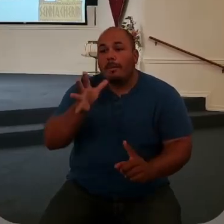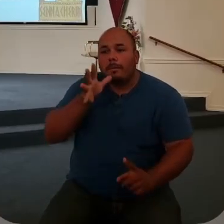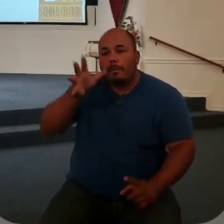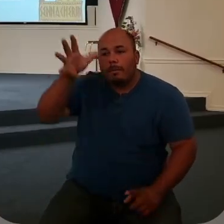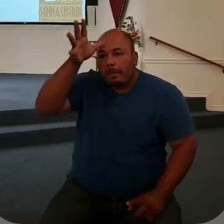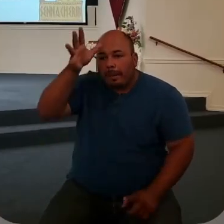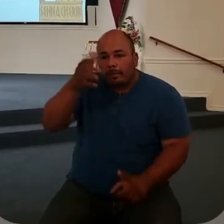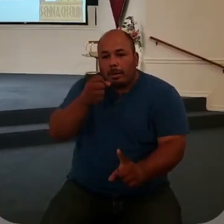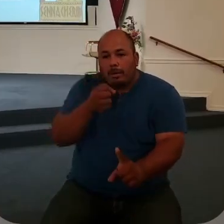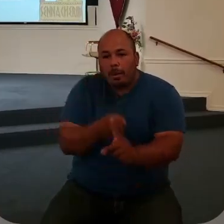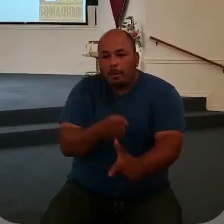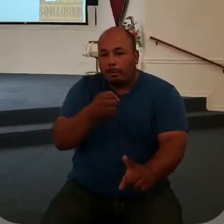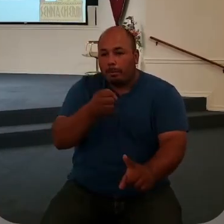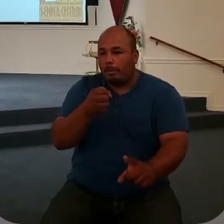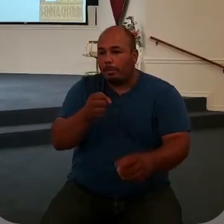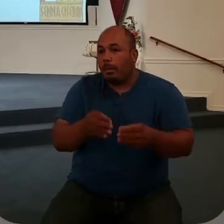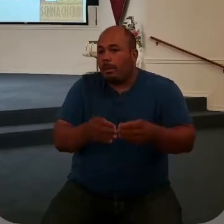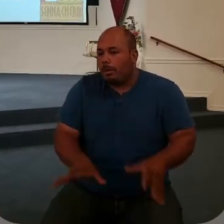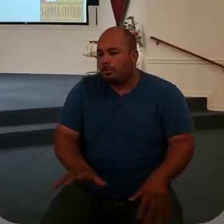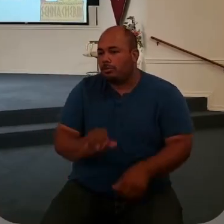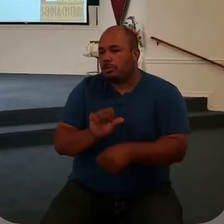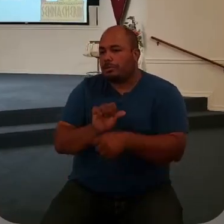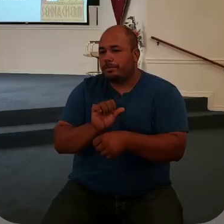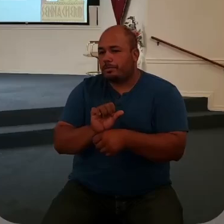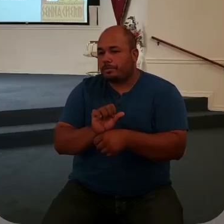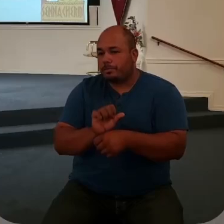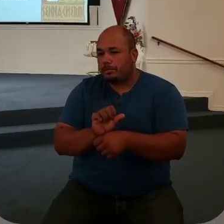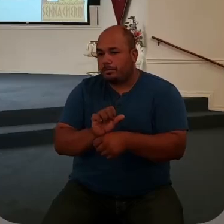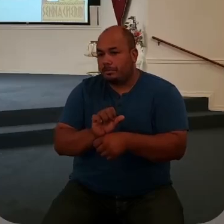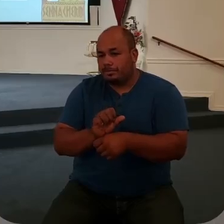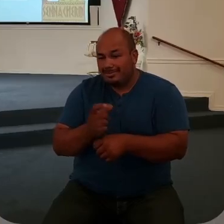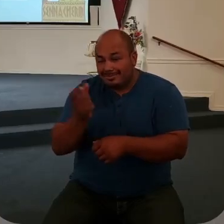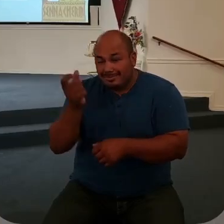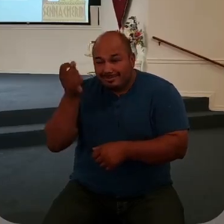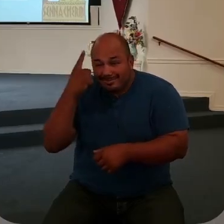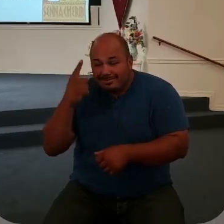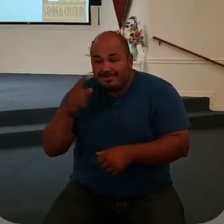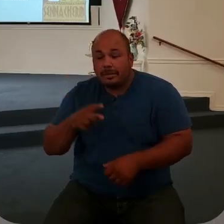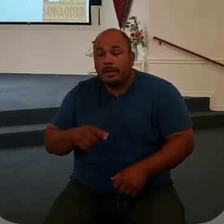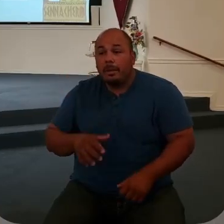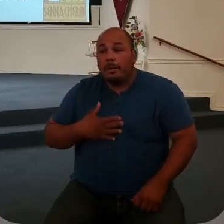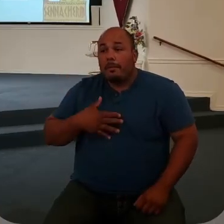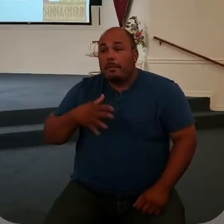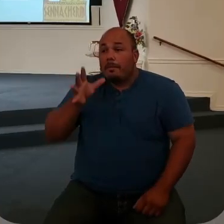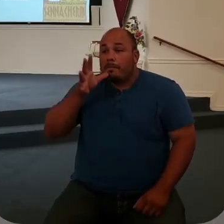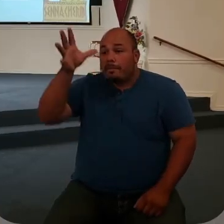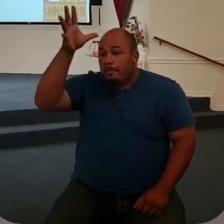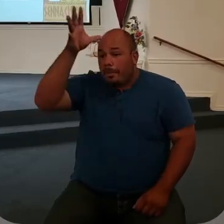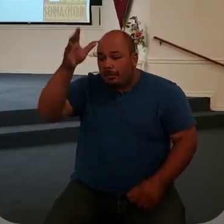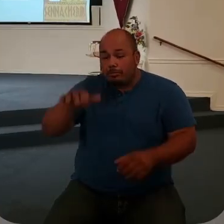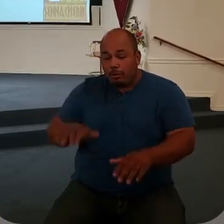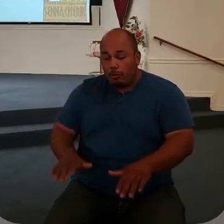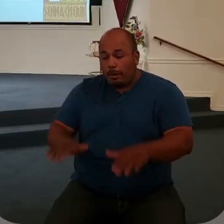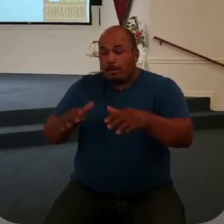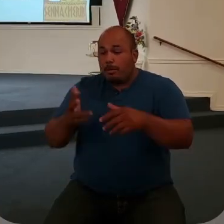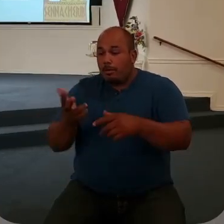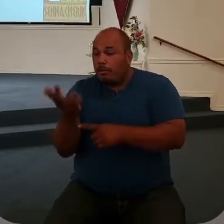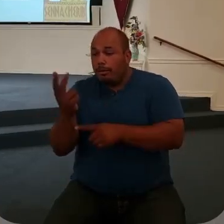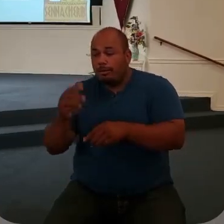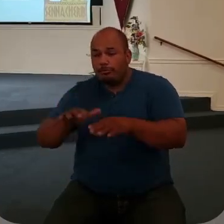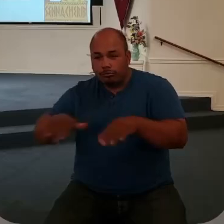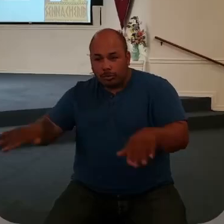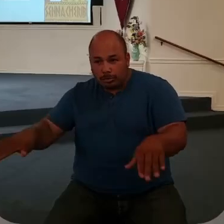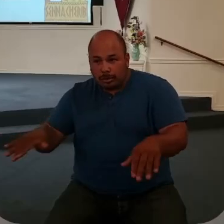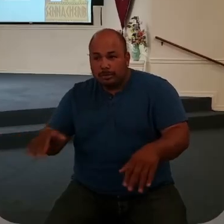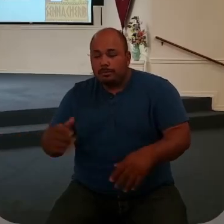of a sudden, they were raising 3 young kids, one of whom had cancer. They had just taken out a mortgage and bought a house, and they had